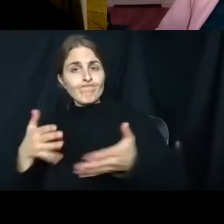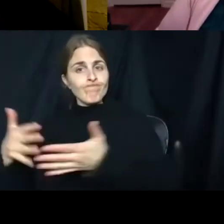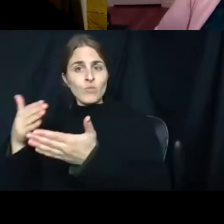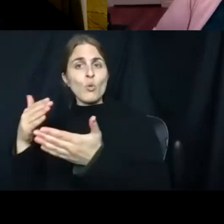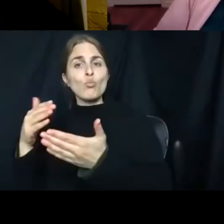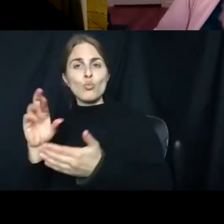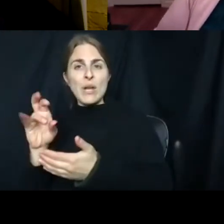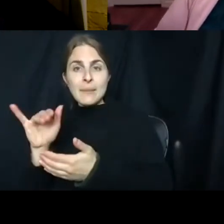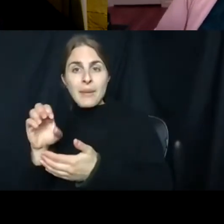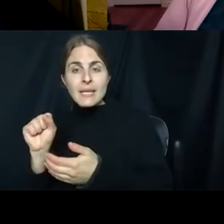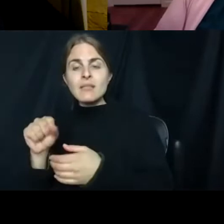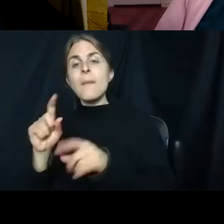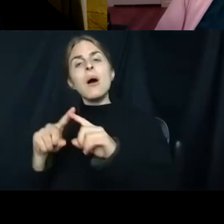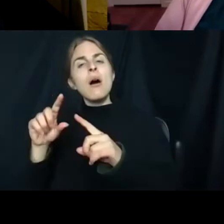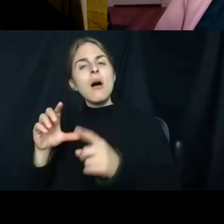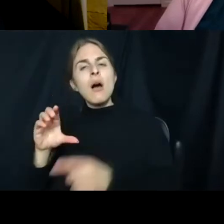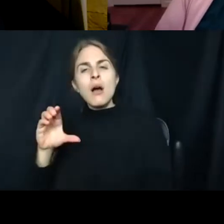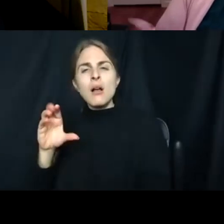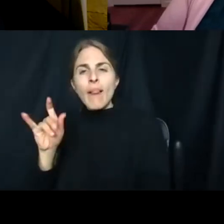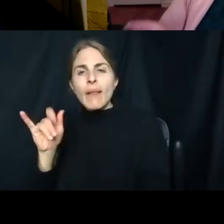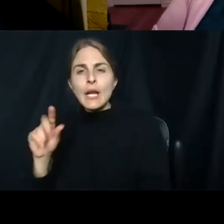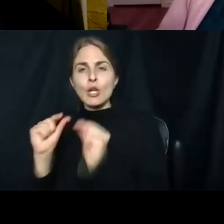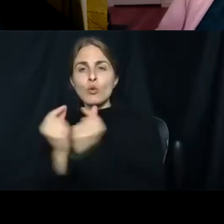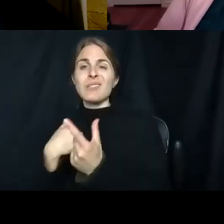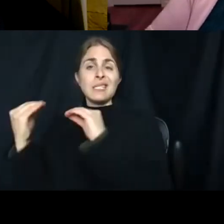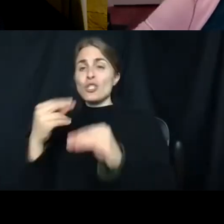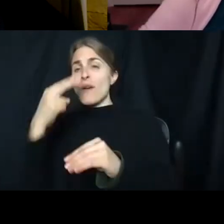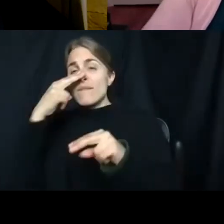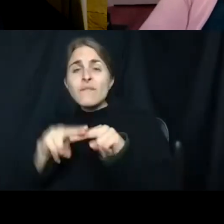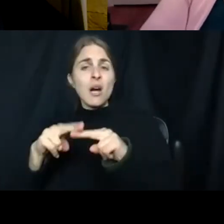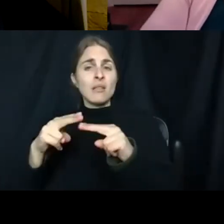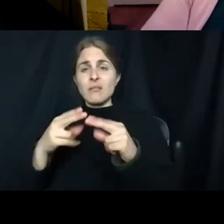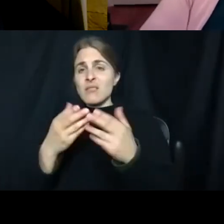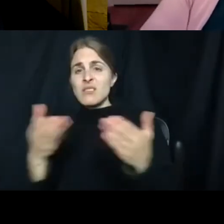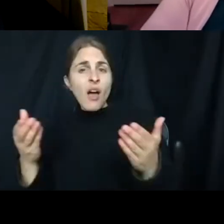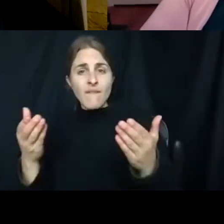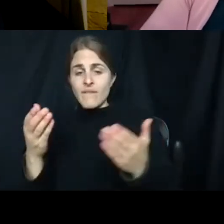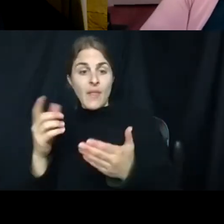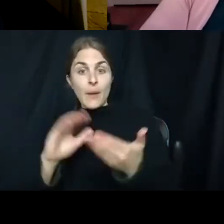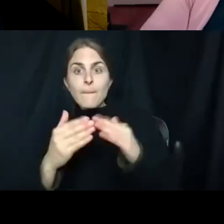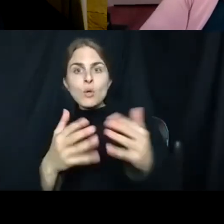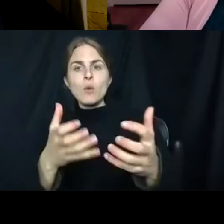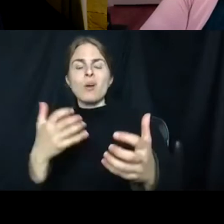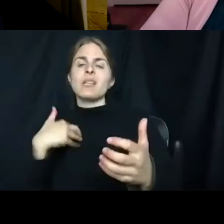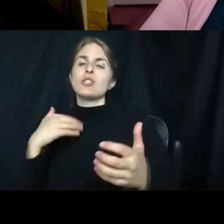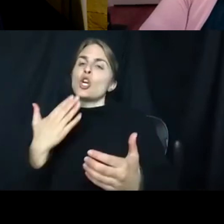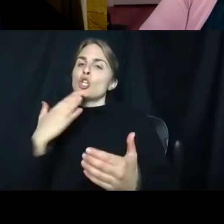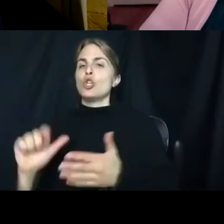groups that just like taught some fun cooking stuff that people wanted to learn in that community could be a really great